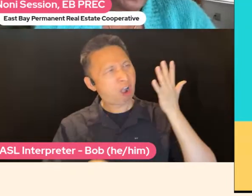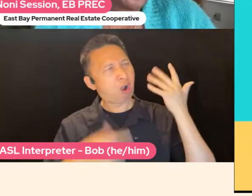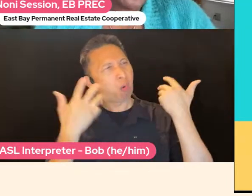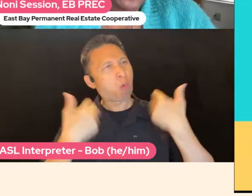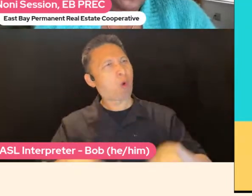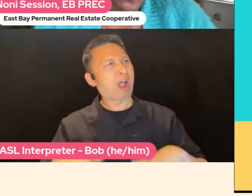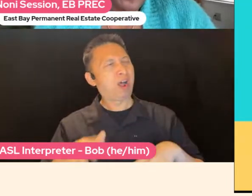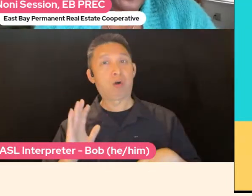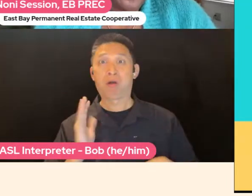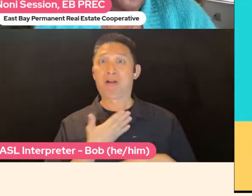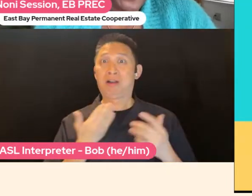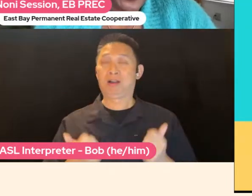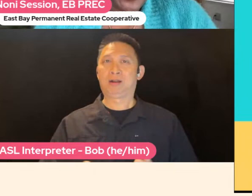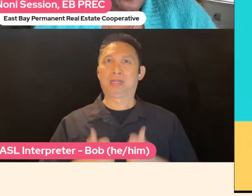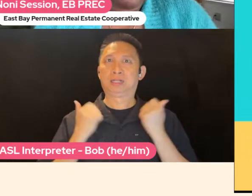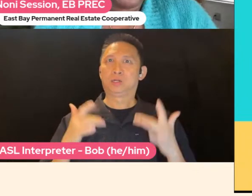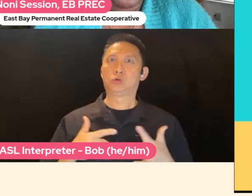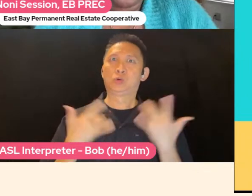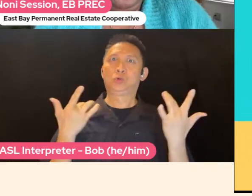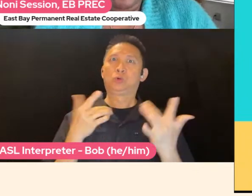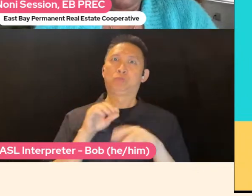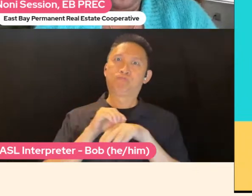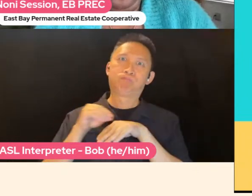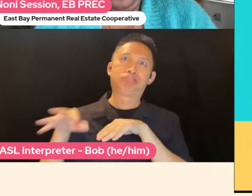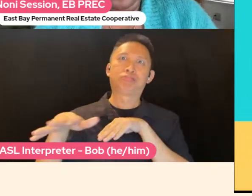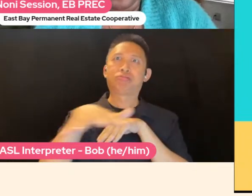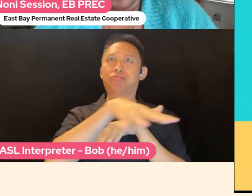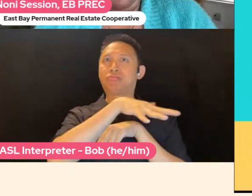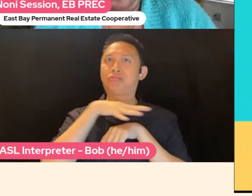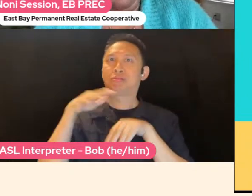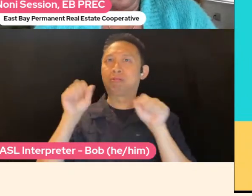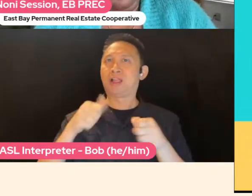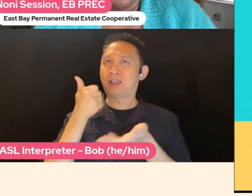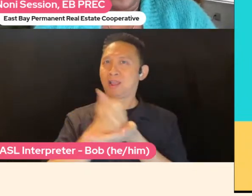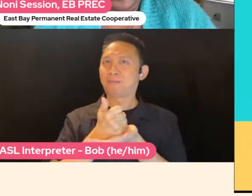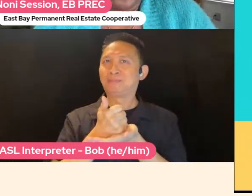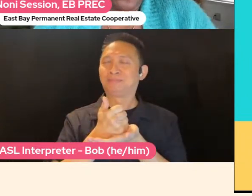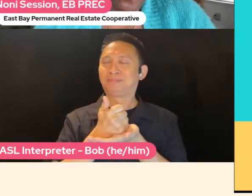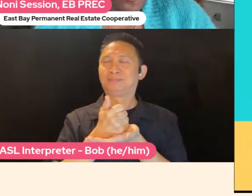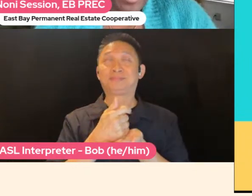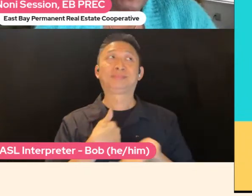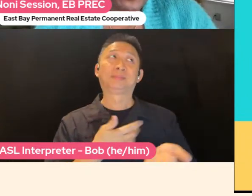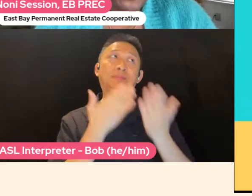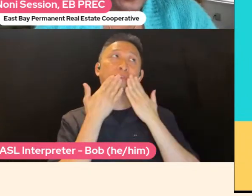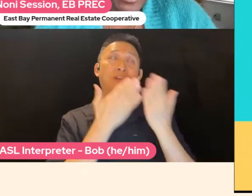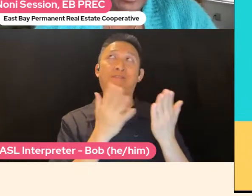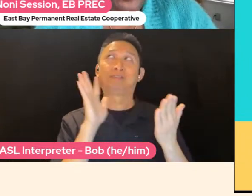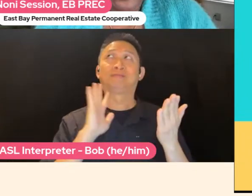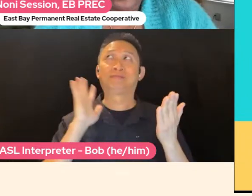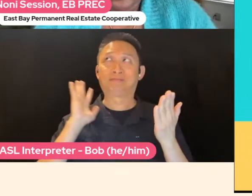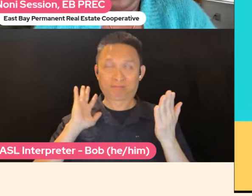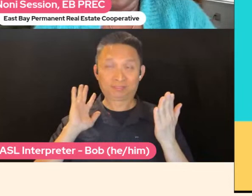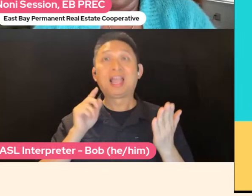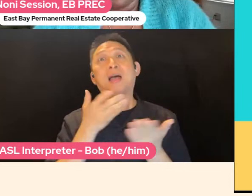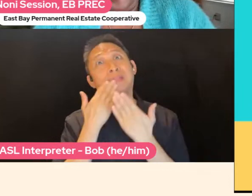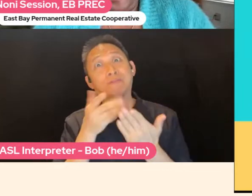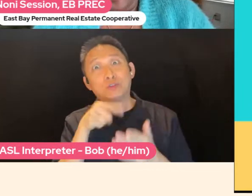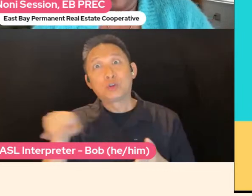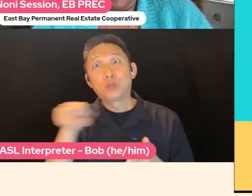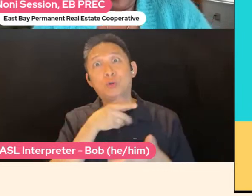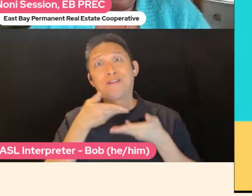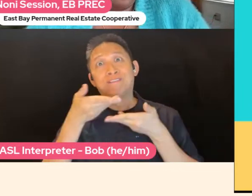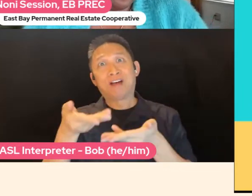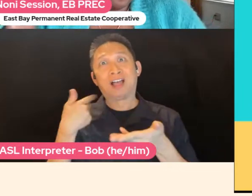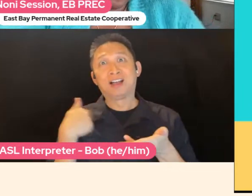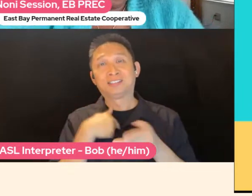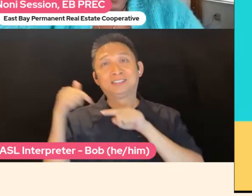Bay Permanent Real Estate Cooperative. So I'm really grateful that you all have us here today,